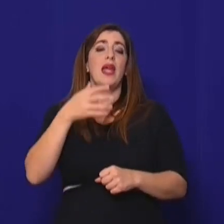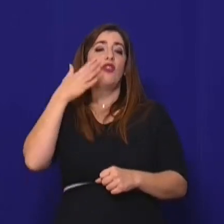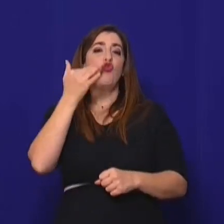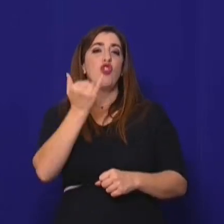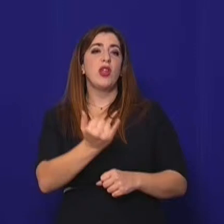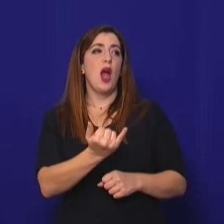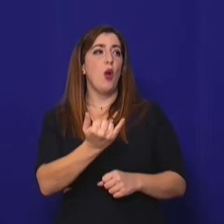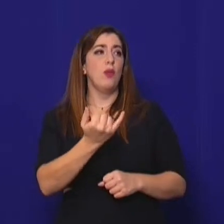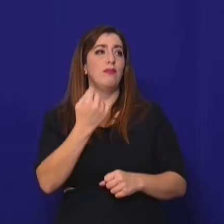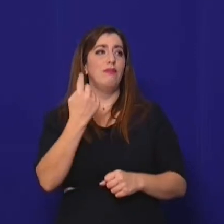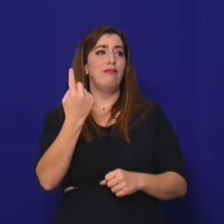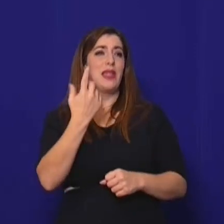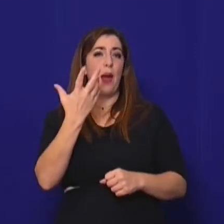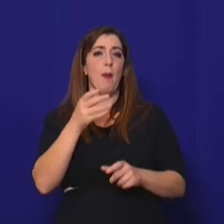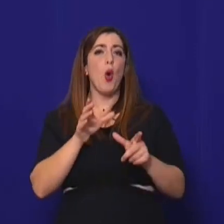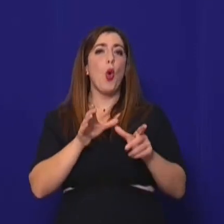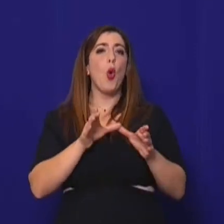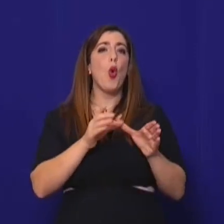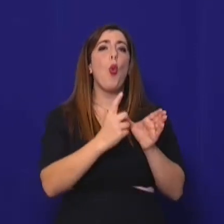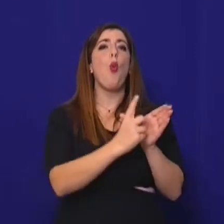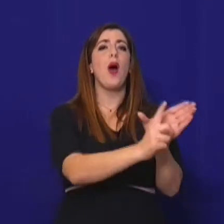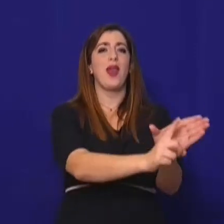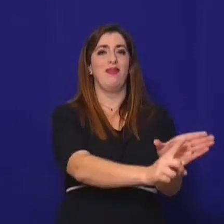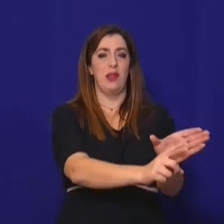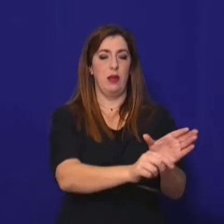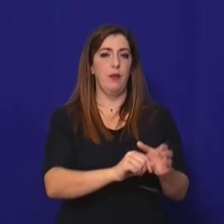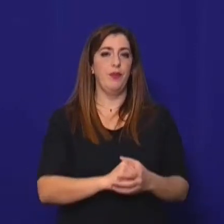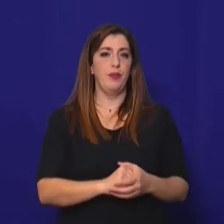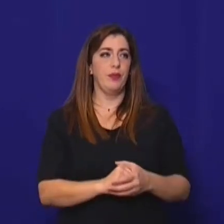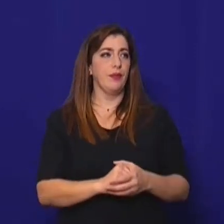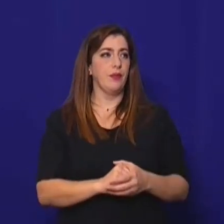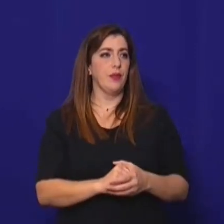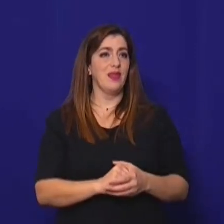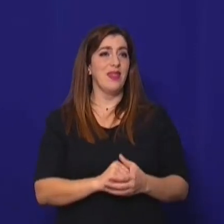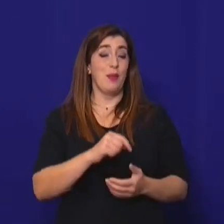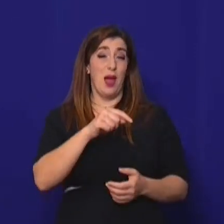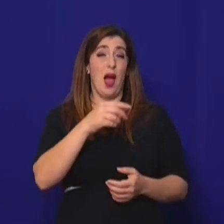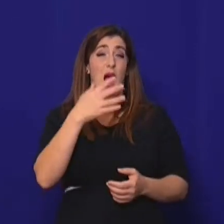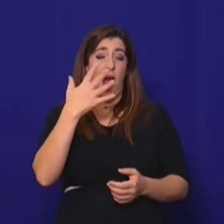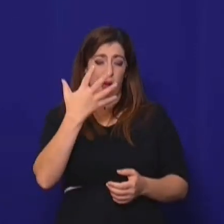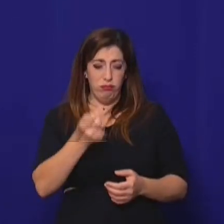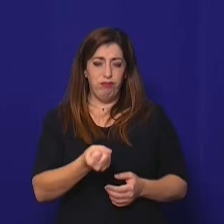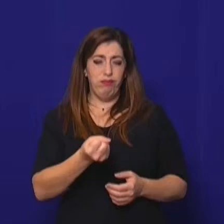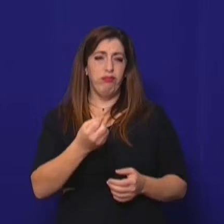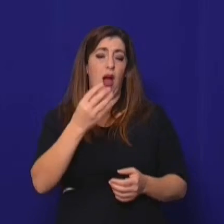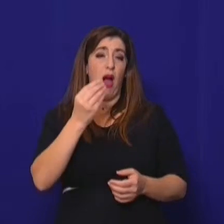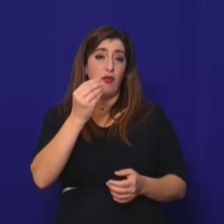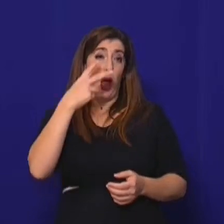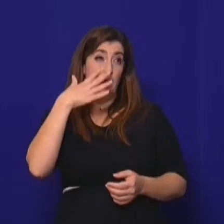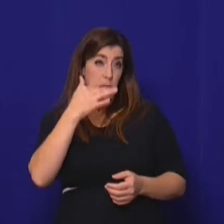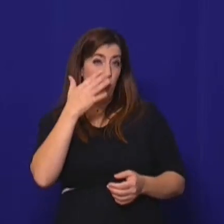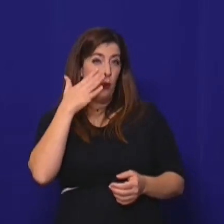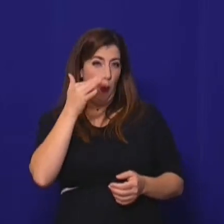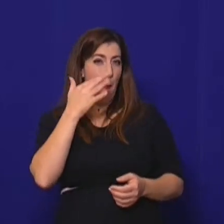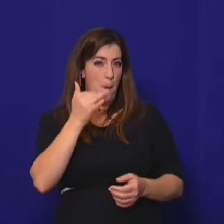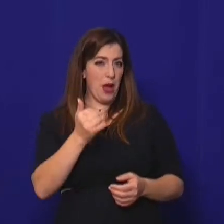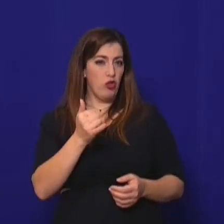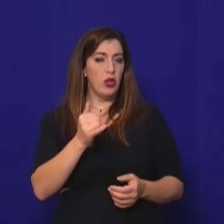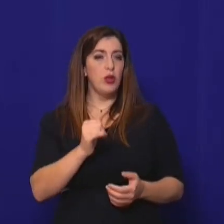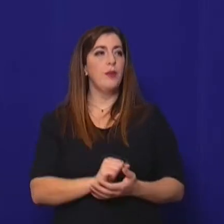75,444 inspections